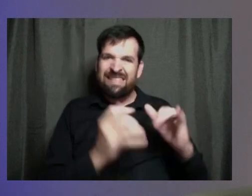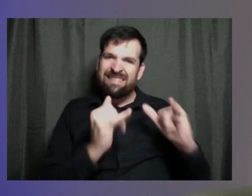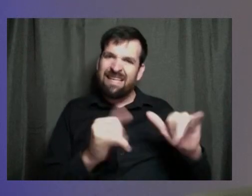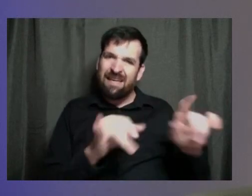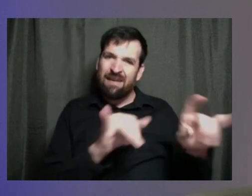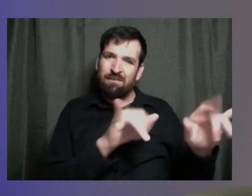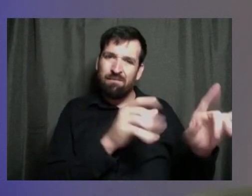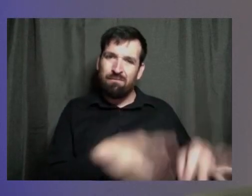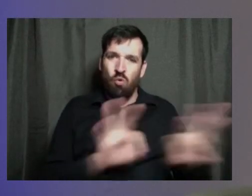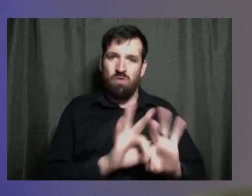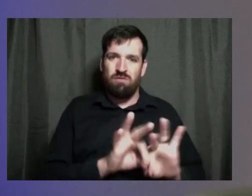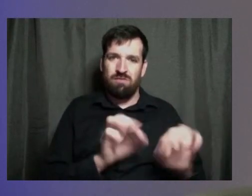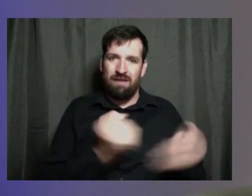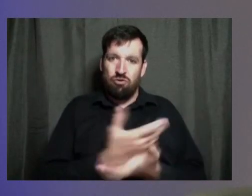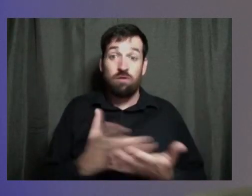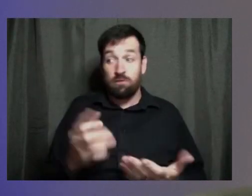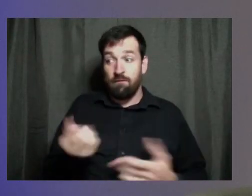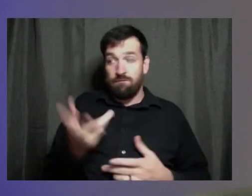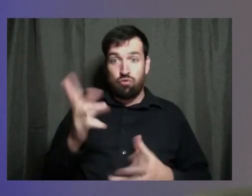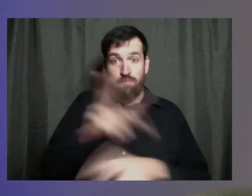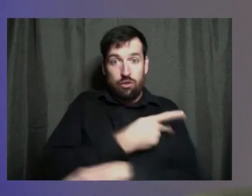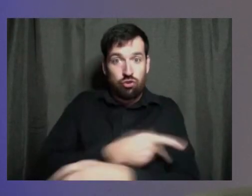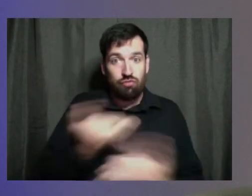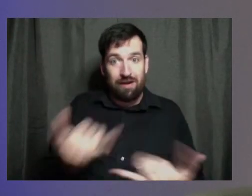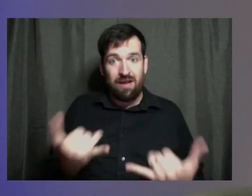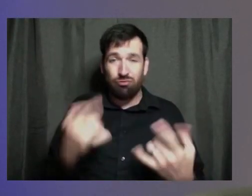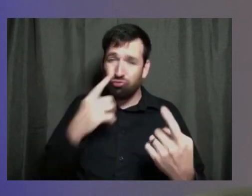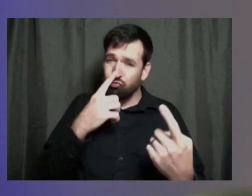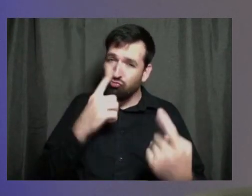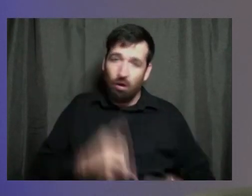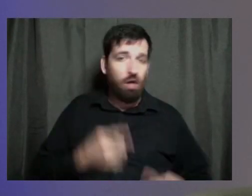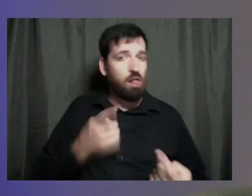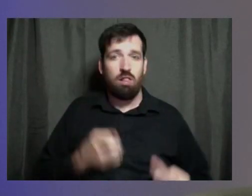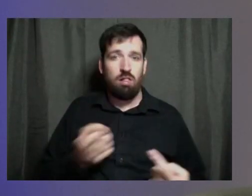I have a couple of patients right now who are struggling with a couple of things, and